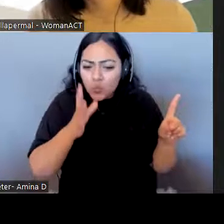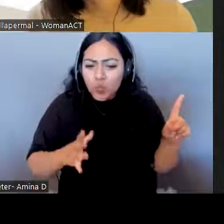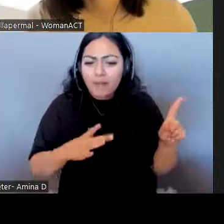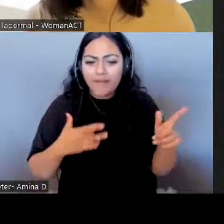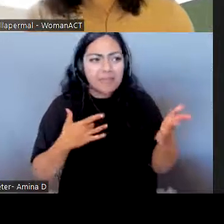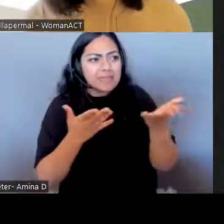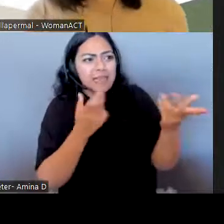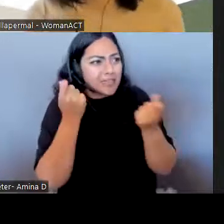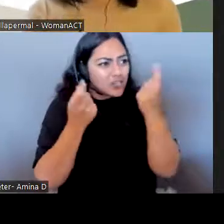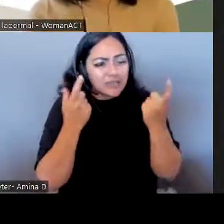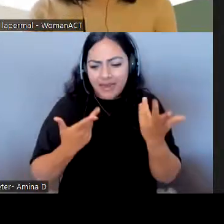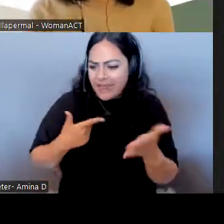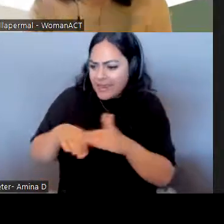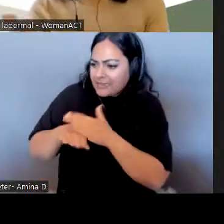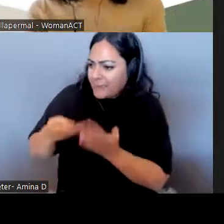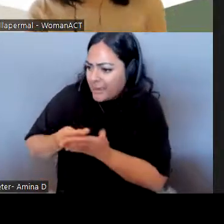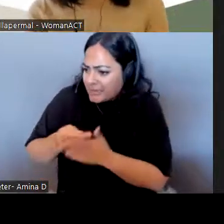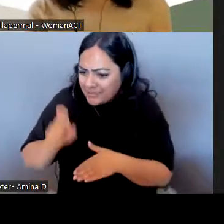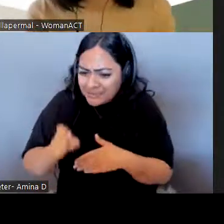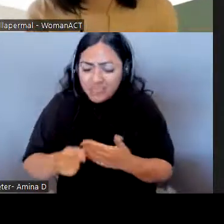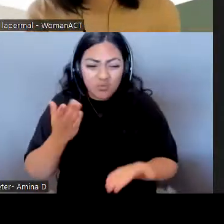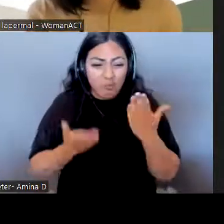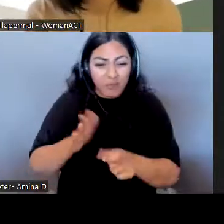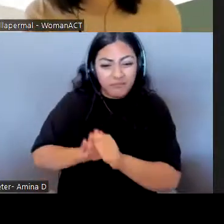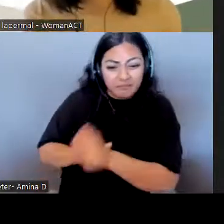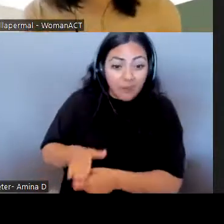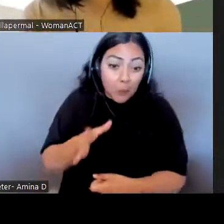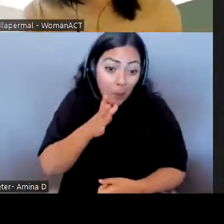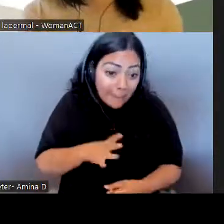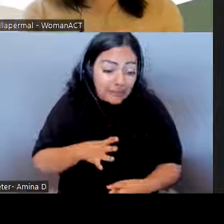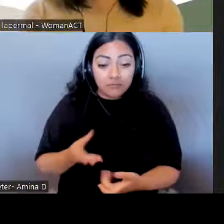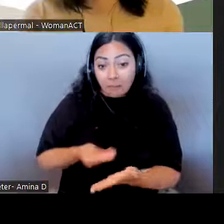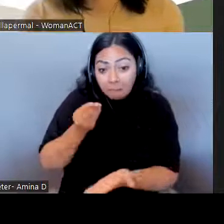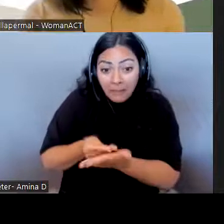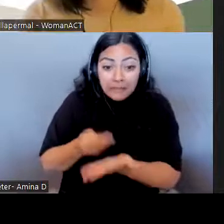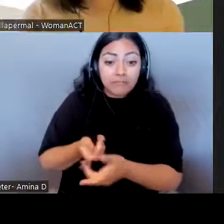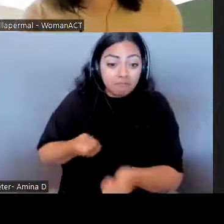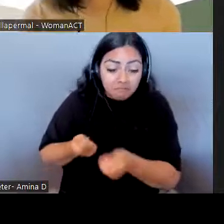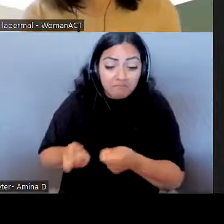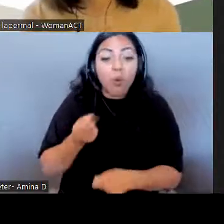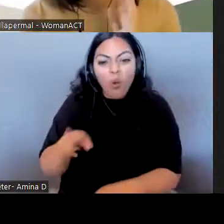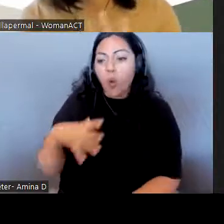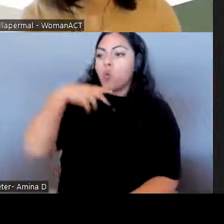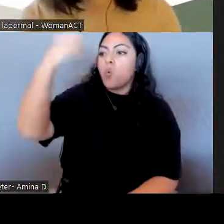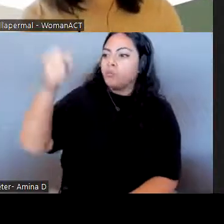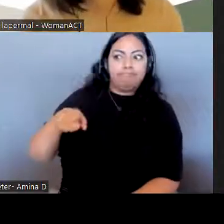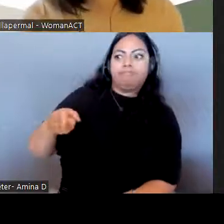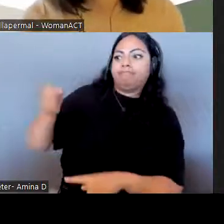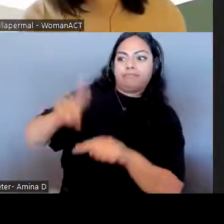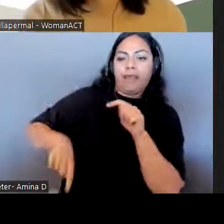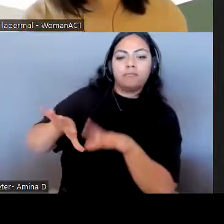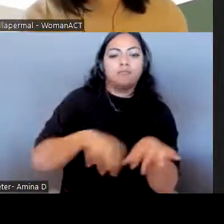access money. So that could be both a misogynistic attitude around women and money, or an ageist attitude around older people and money, or a combination